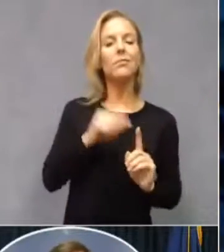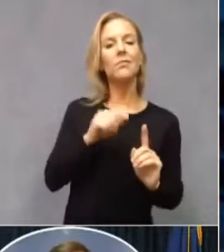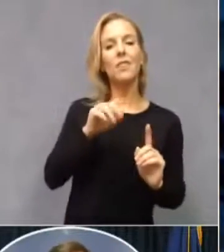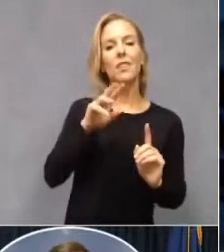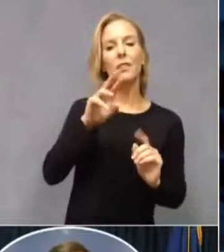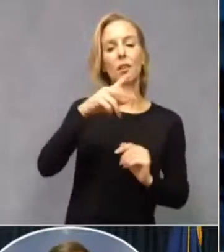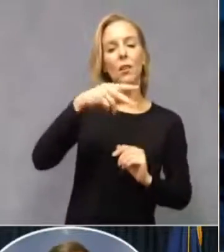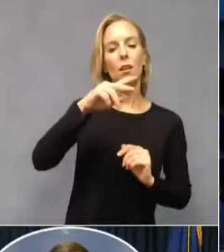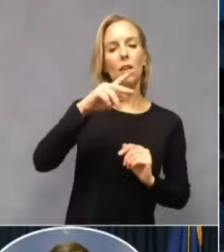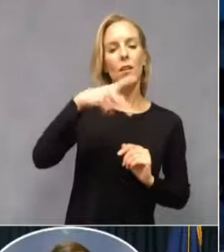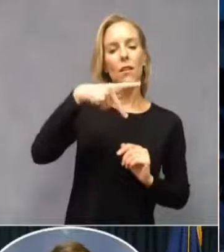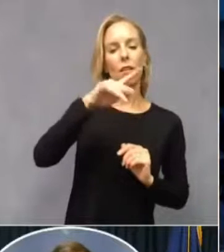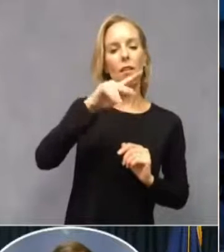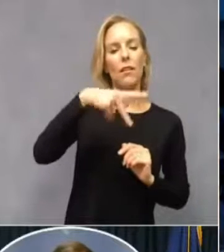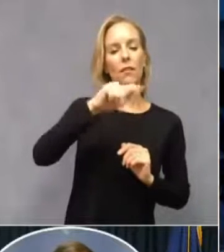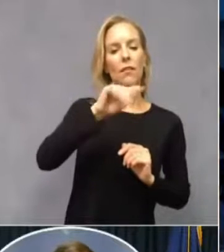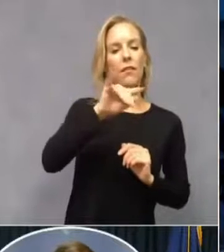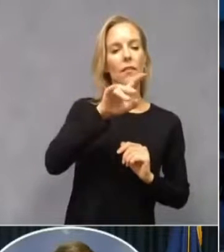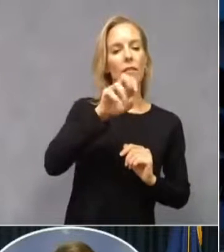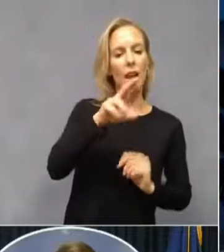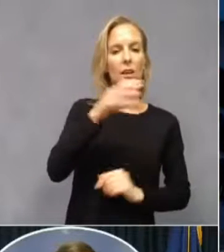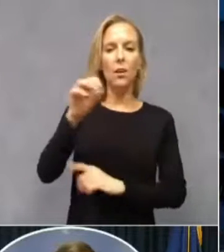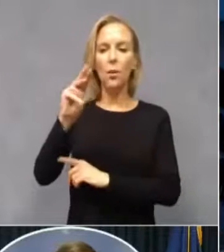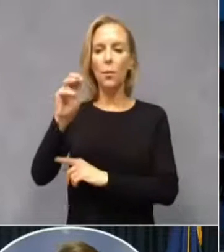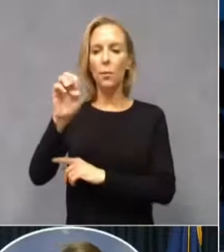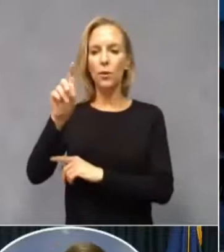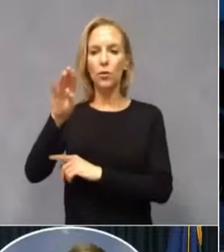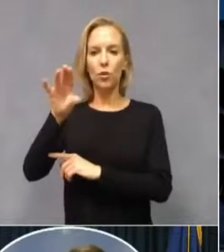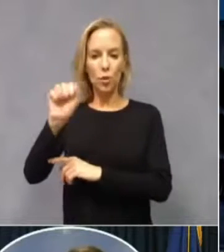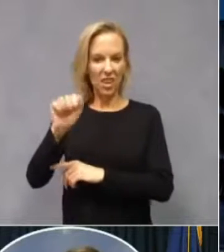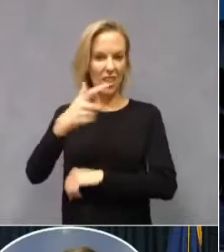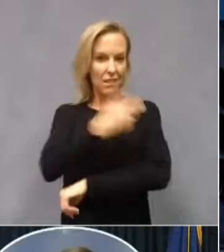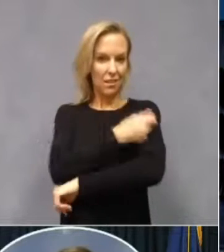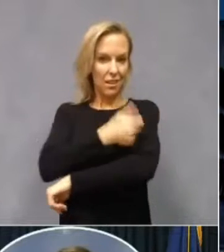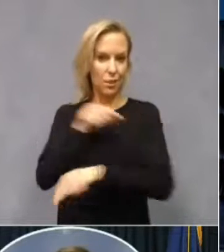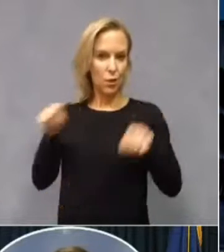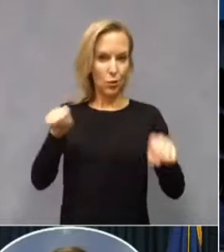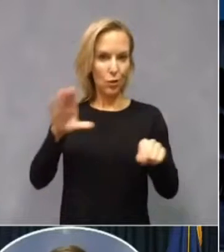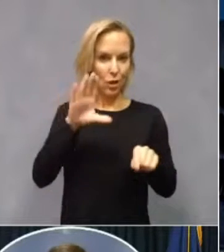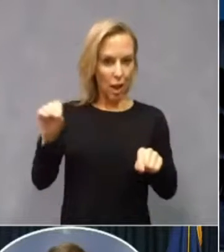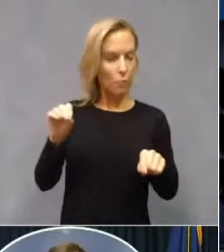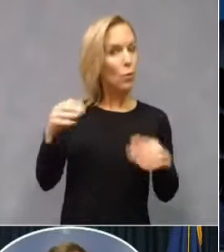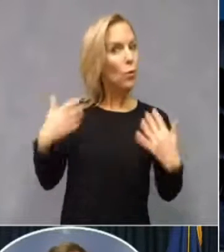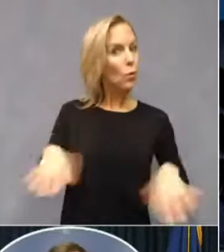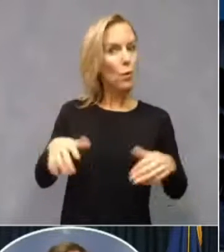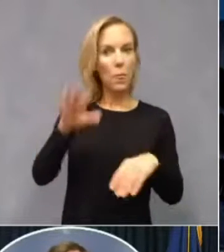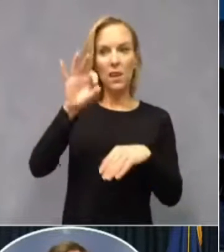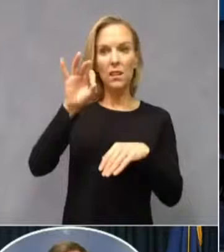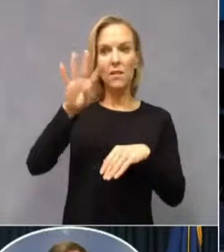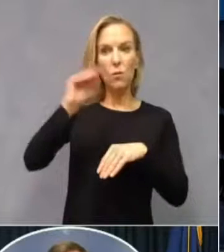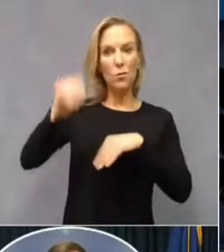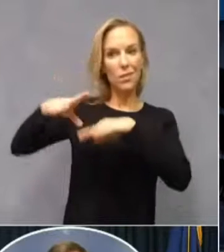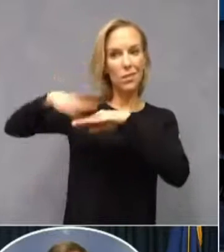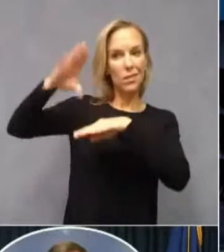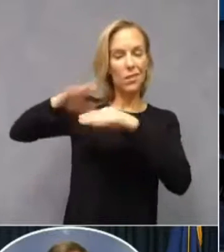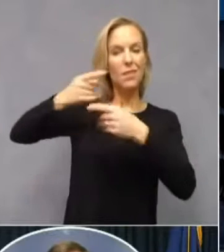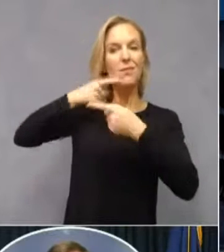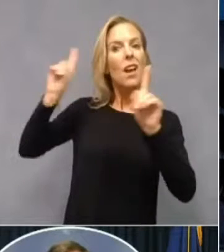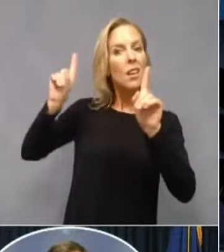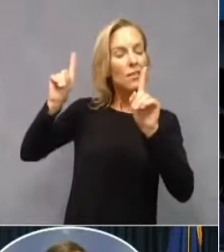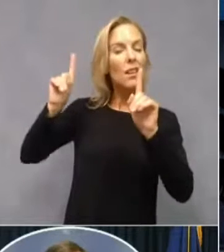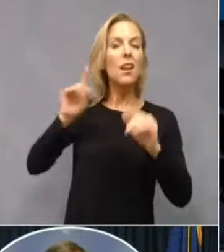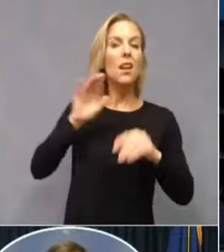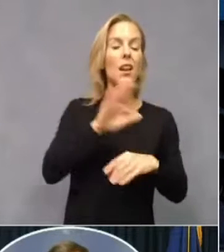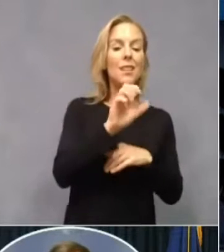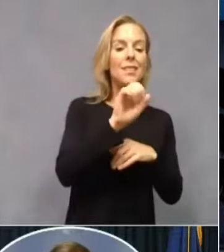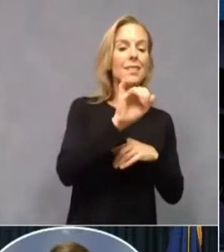game changers with 94 or 95% effectiveness, and it appears minimal side effects.